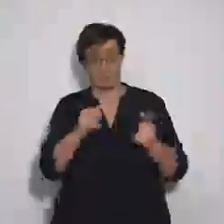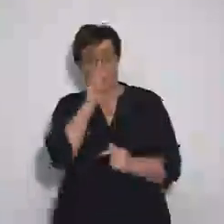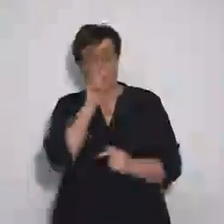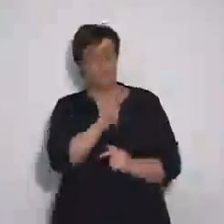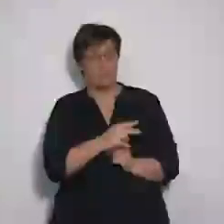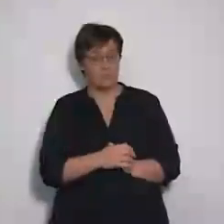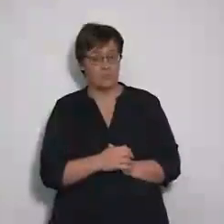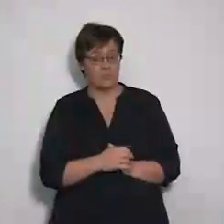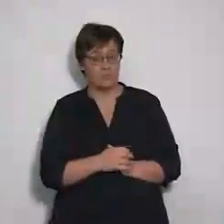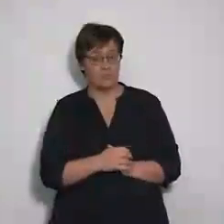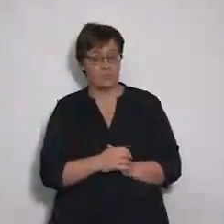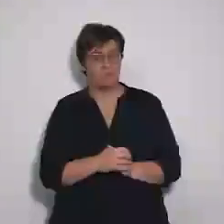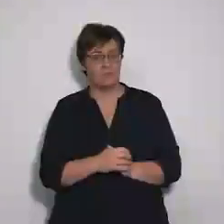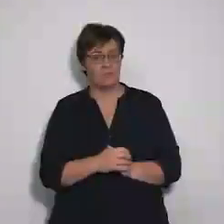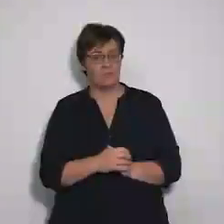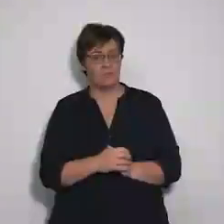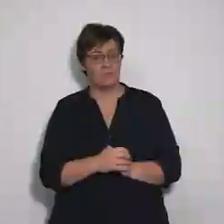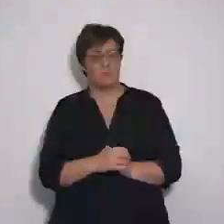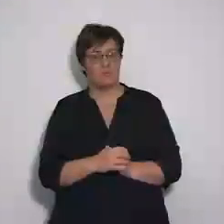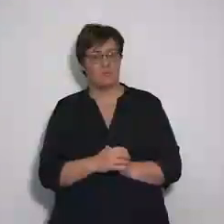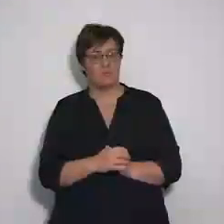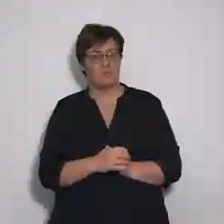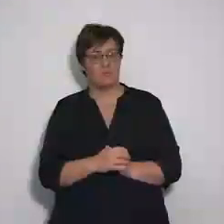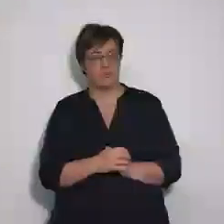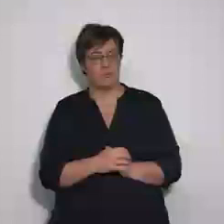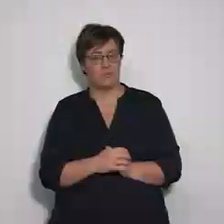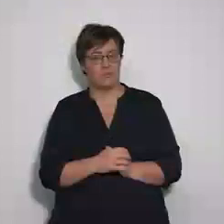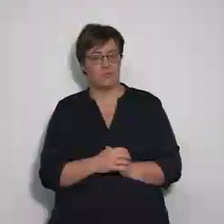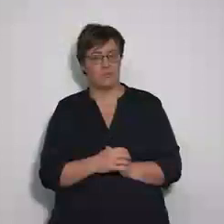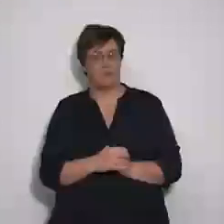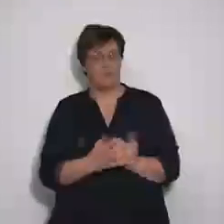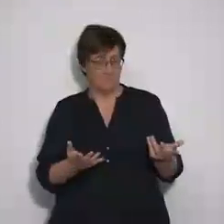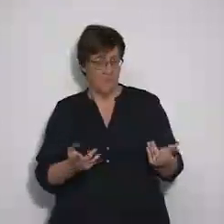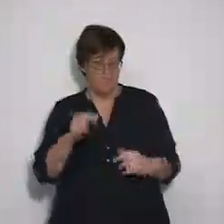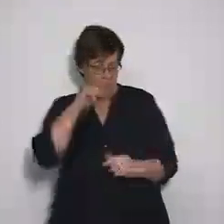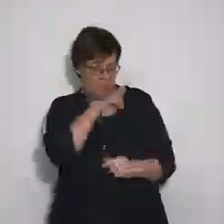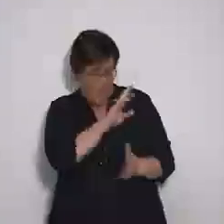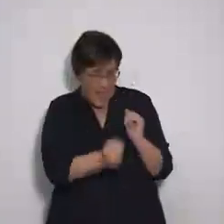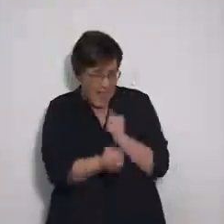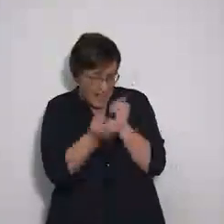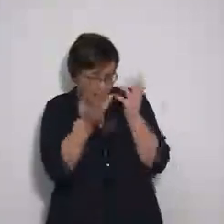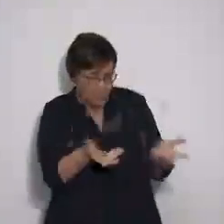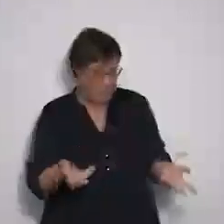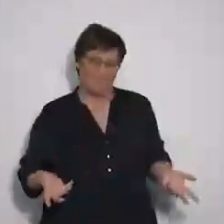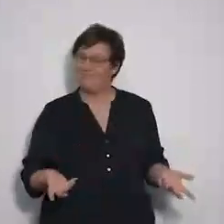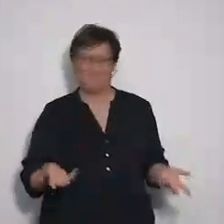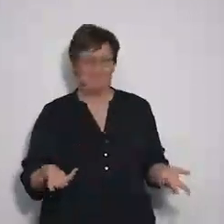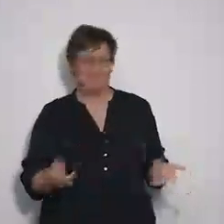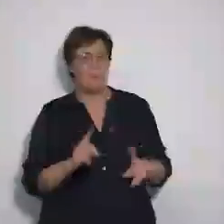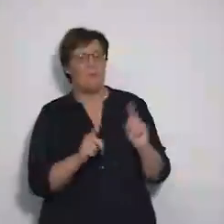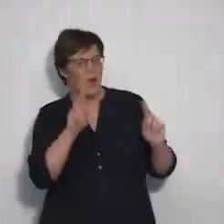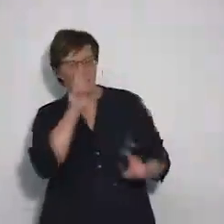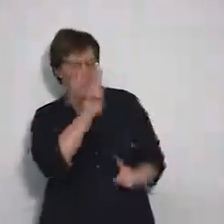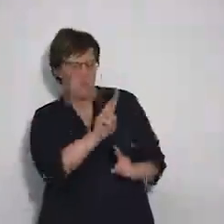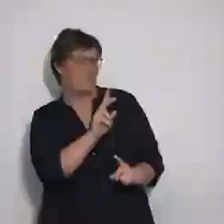what we're looking at is not really an entirely realistic situation,